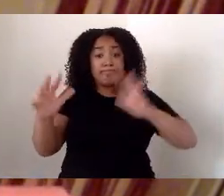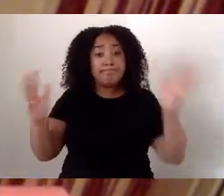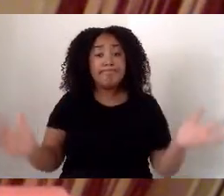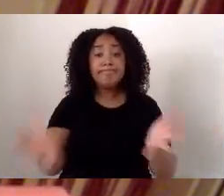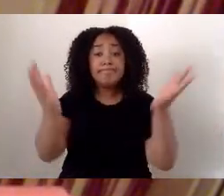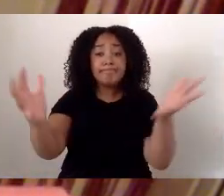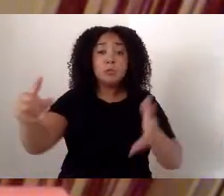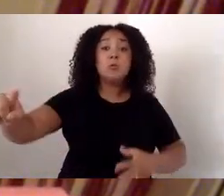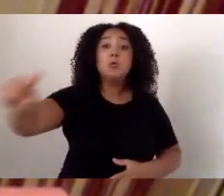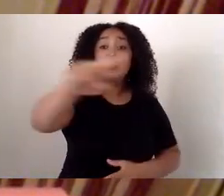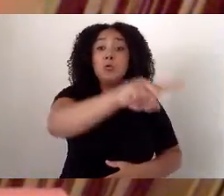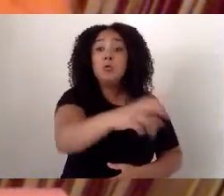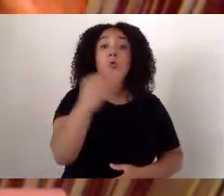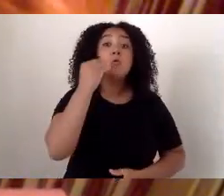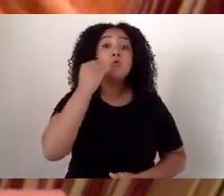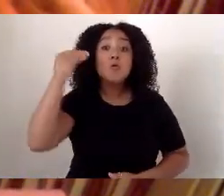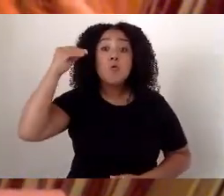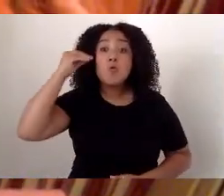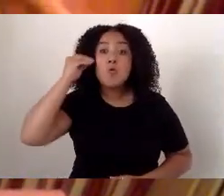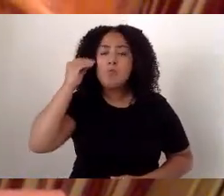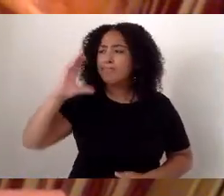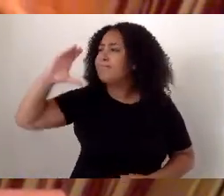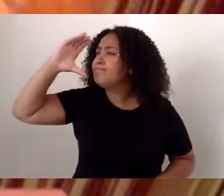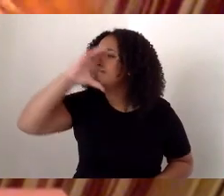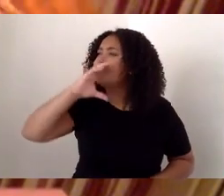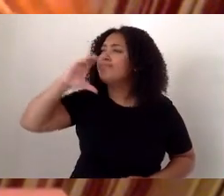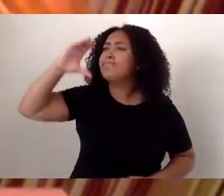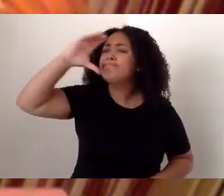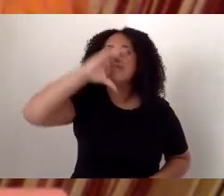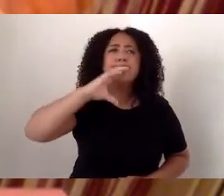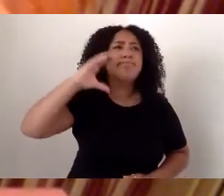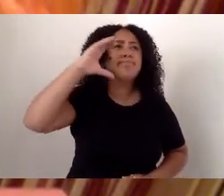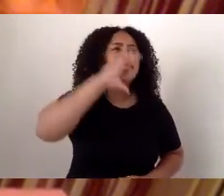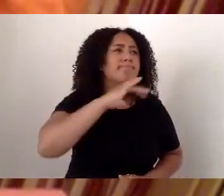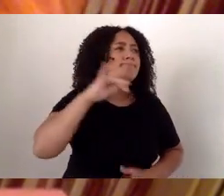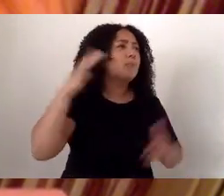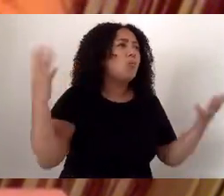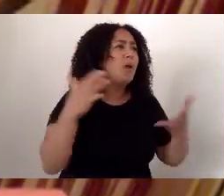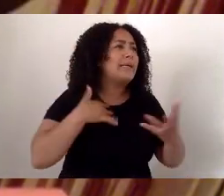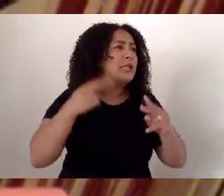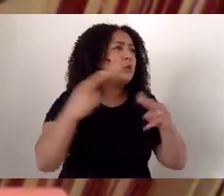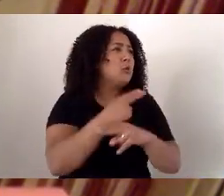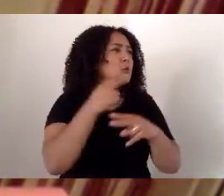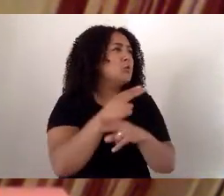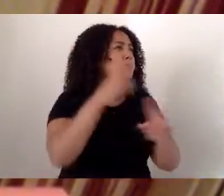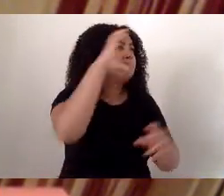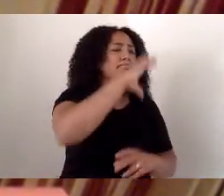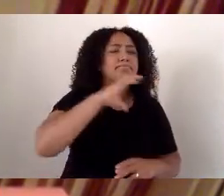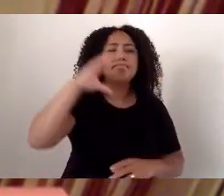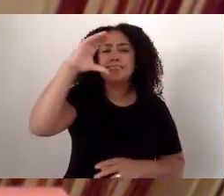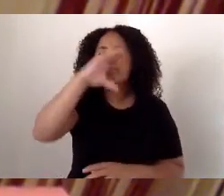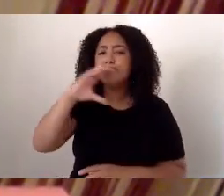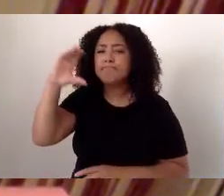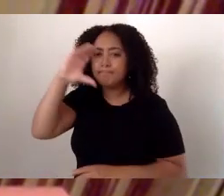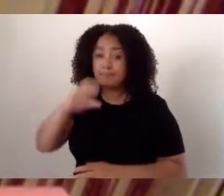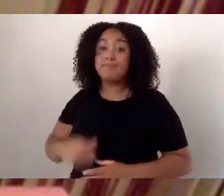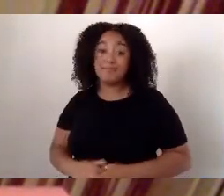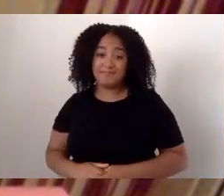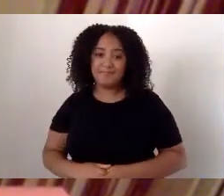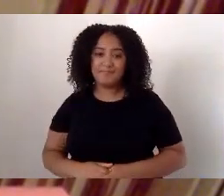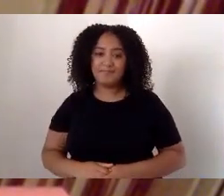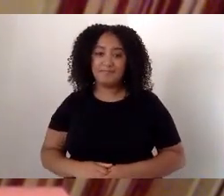try and look around your house for something that can be reused. I'm just going to pop that right on there. And look, he has a little tongue, just like